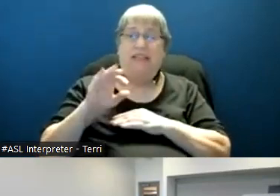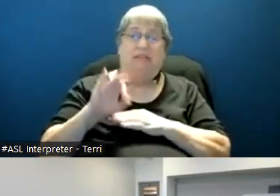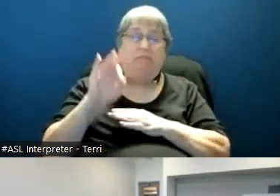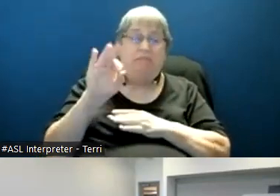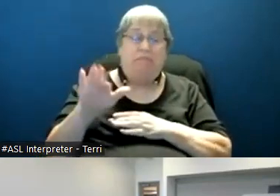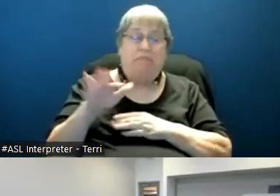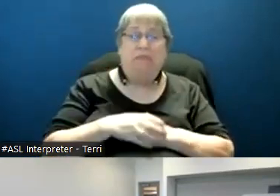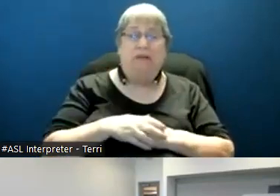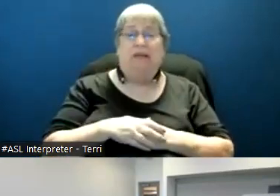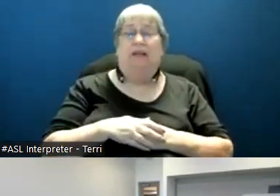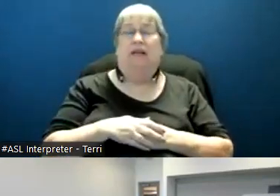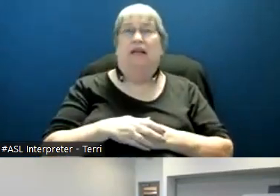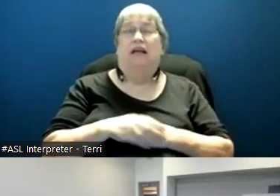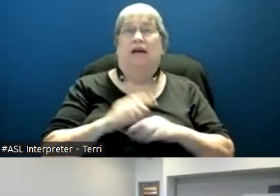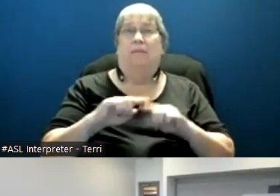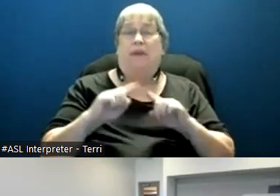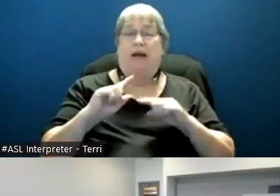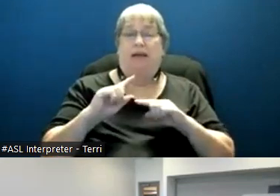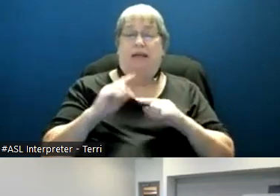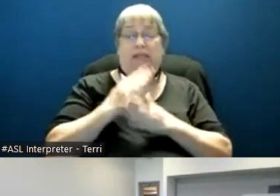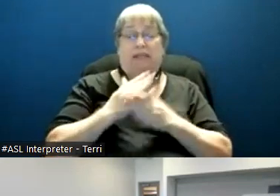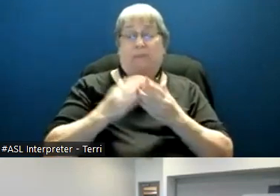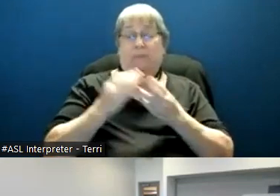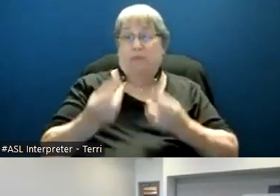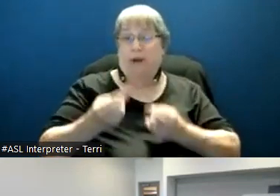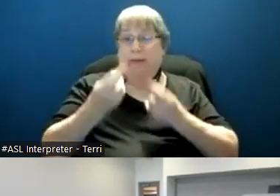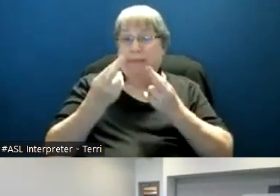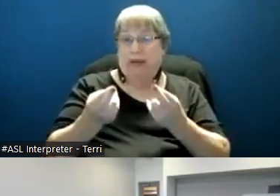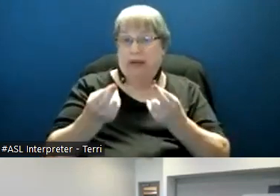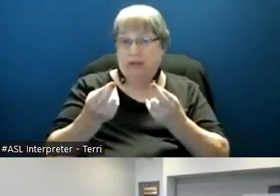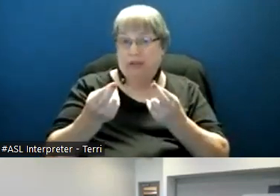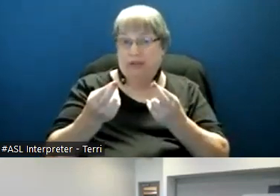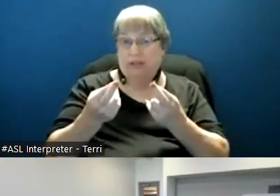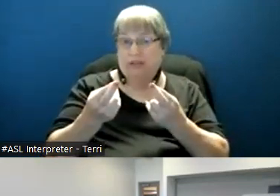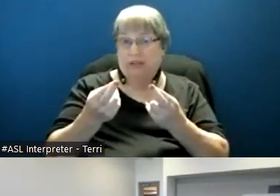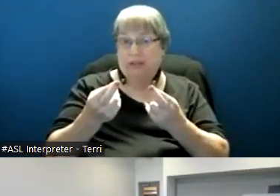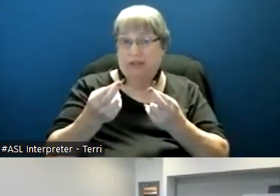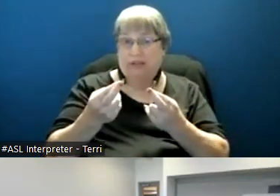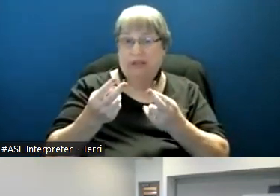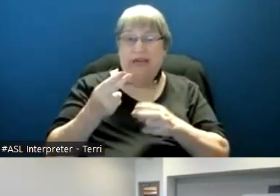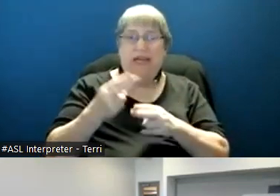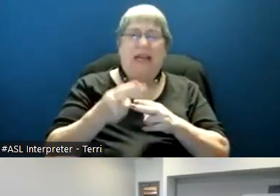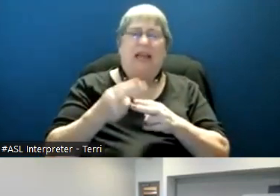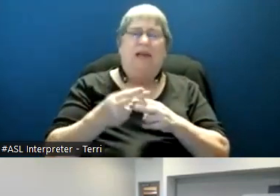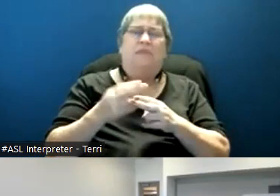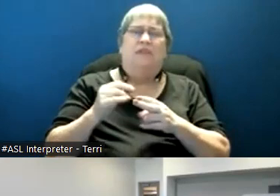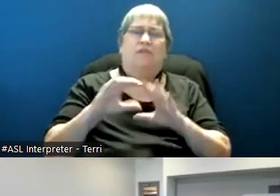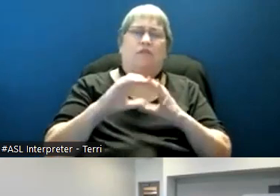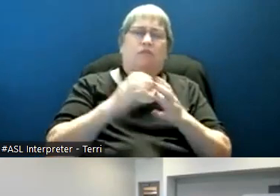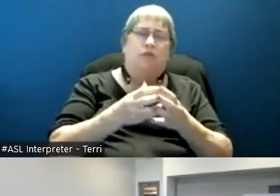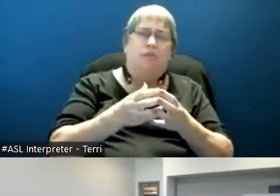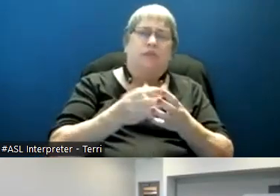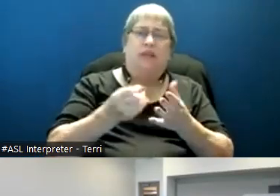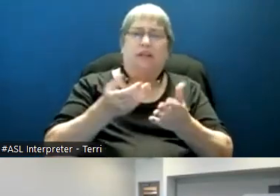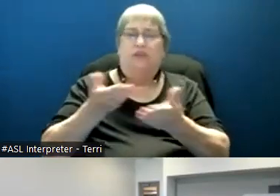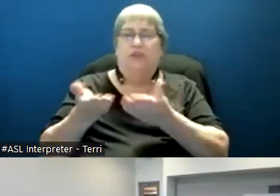run, I think some of the recommendations we had were names of entities and services can be changed